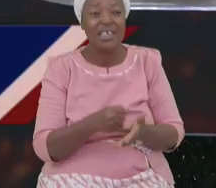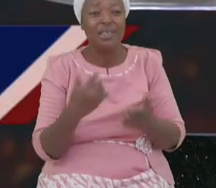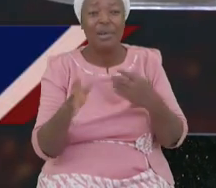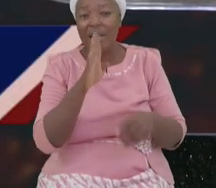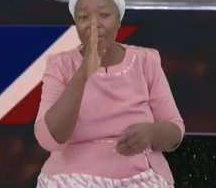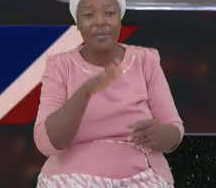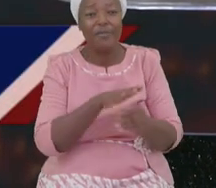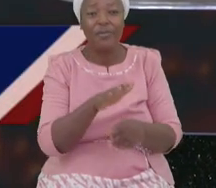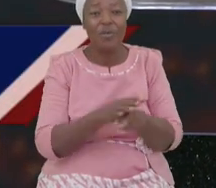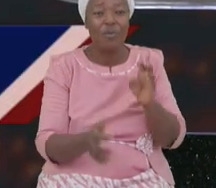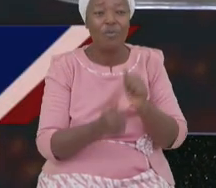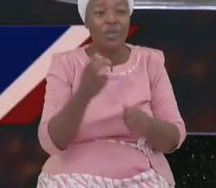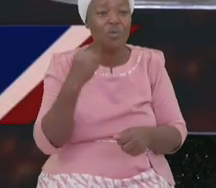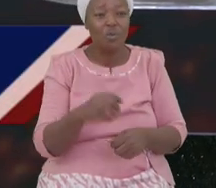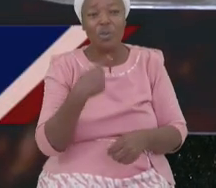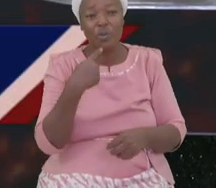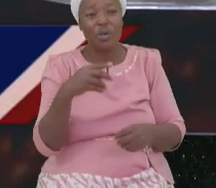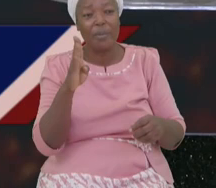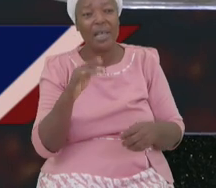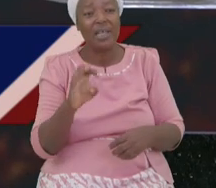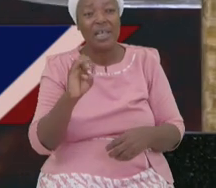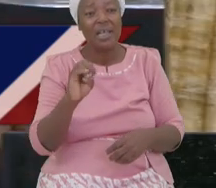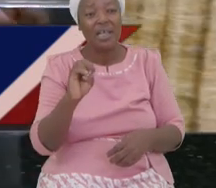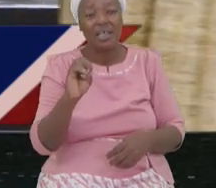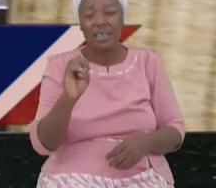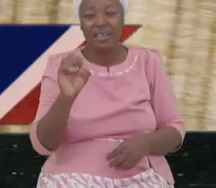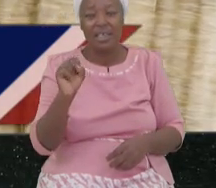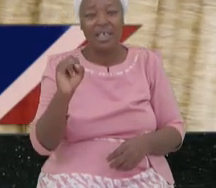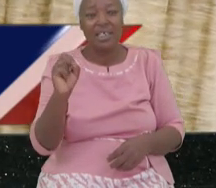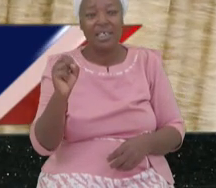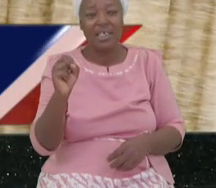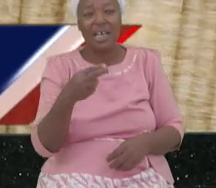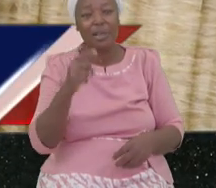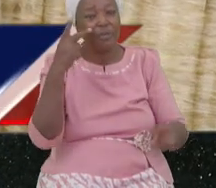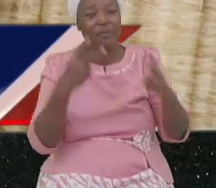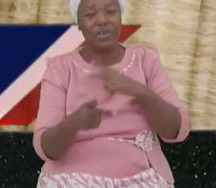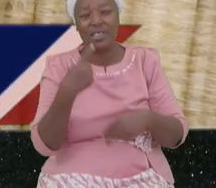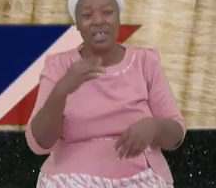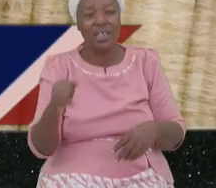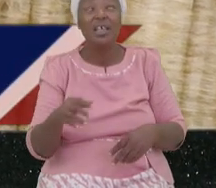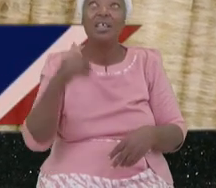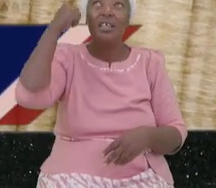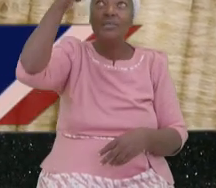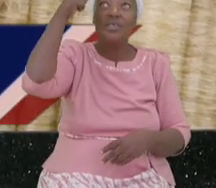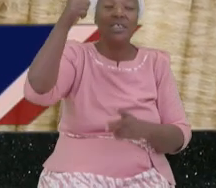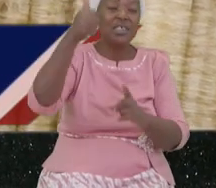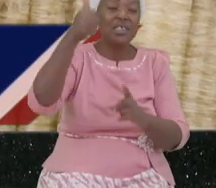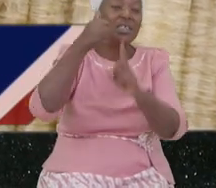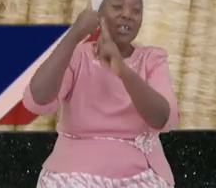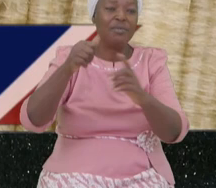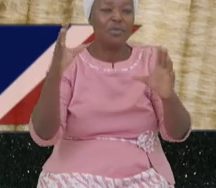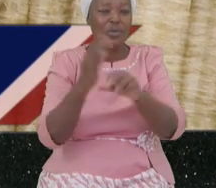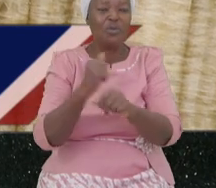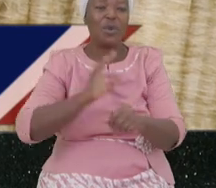fulfilled, which was spoken by Isaiah the prophet, saying, himself took our infirmities